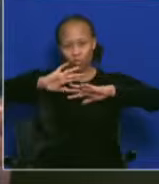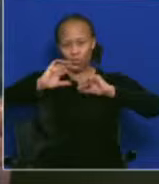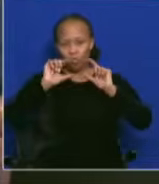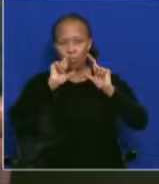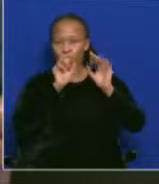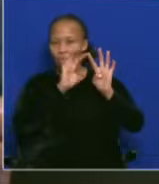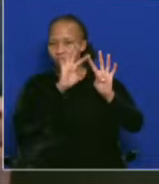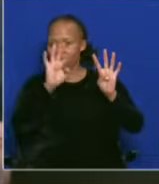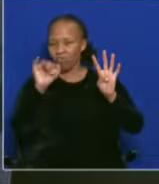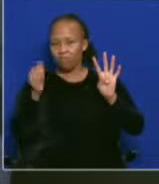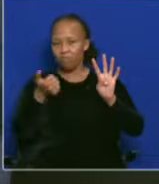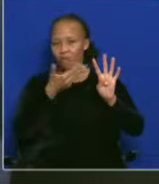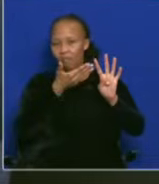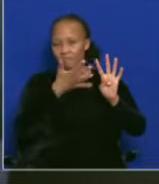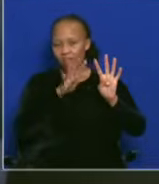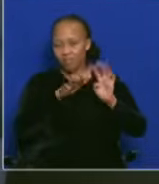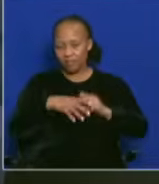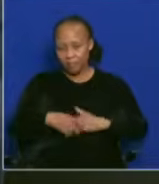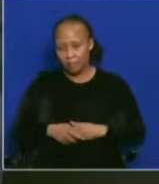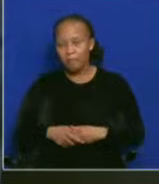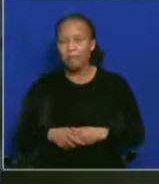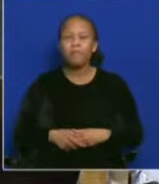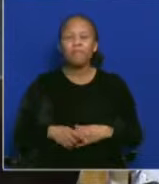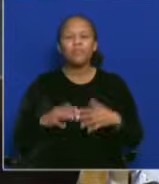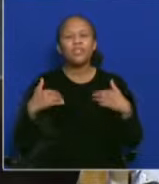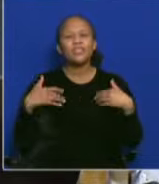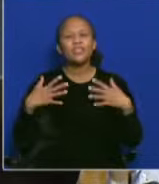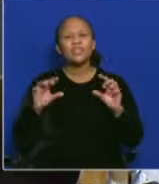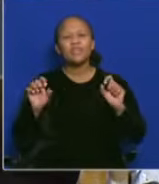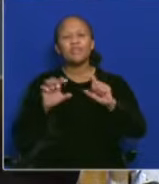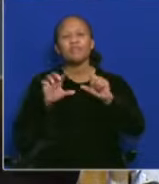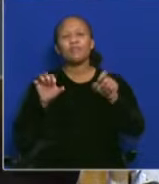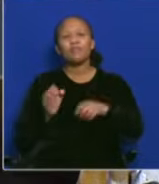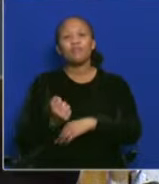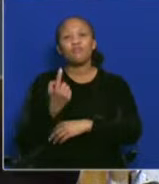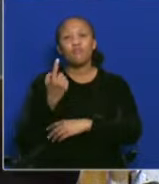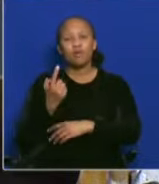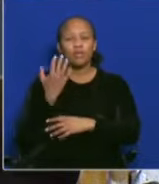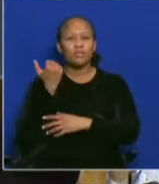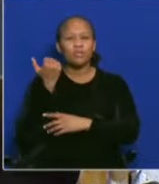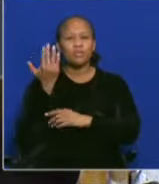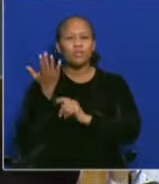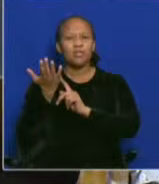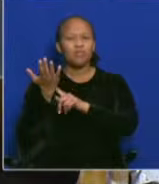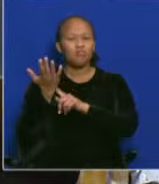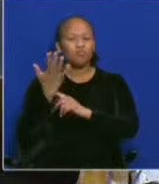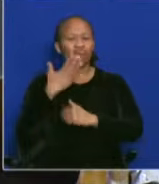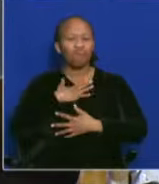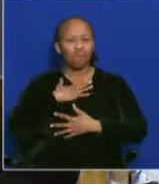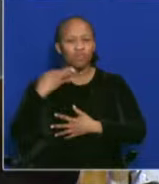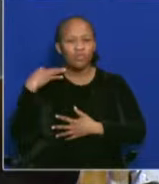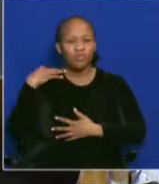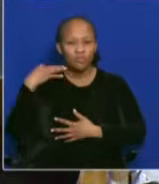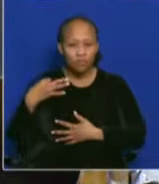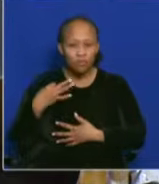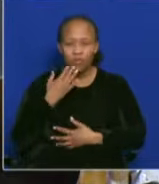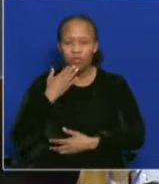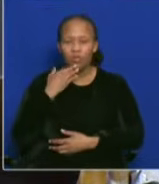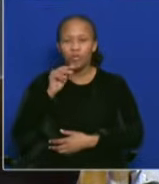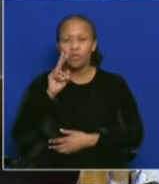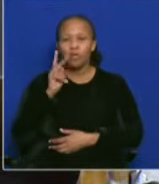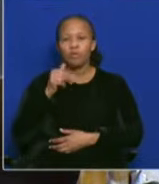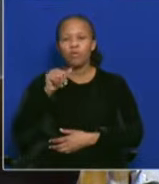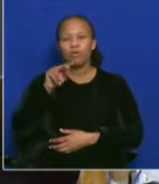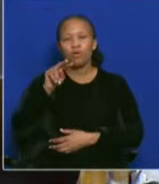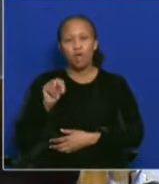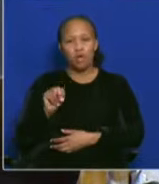If I start at paragraph 1. These submissions are made voluntarily by Carney Links Pty Limited.